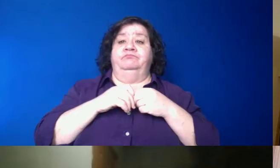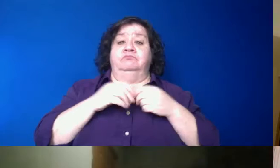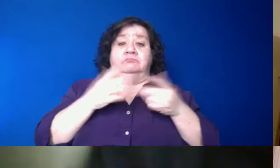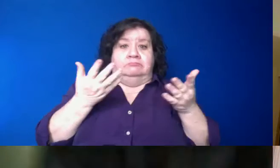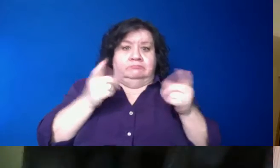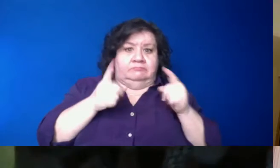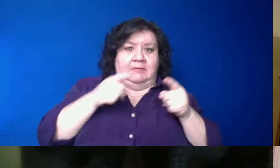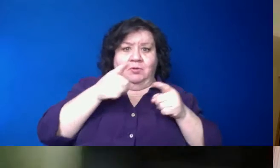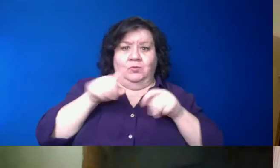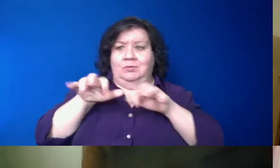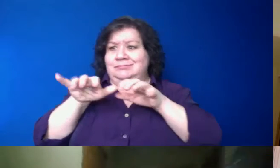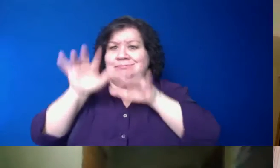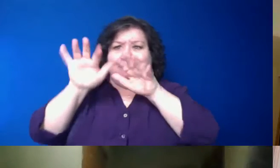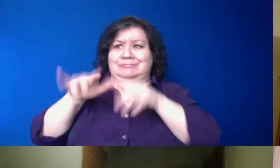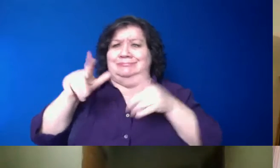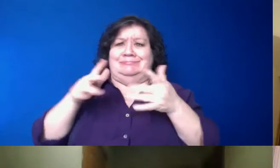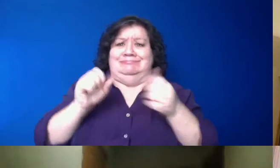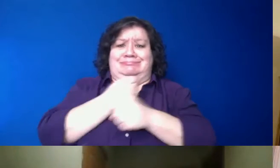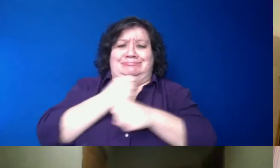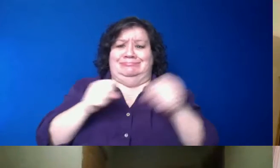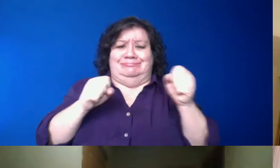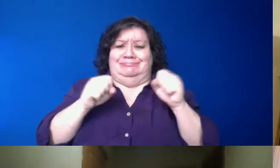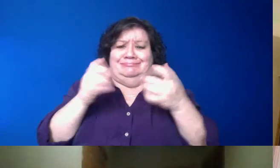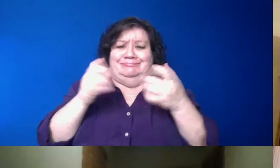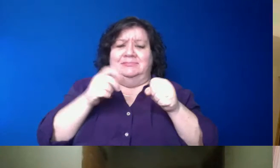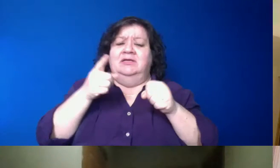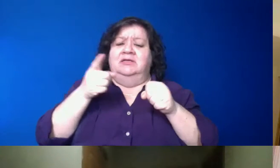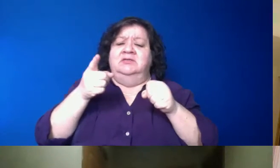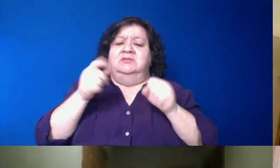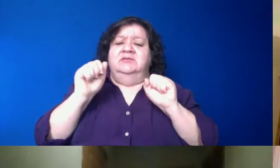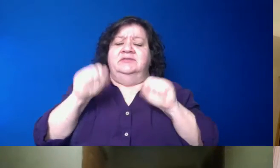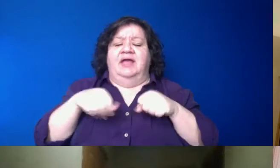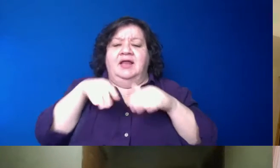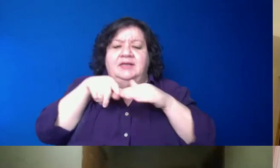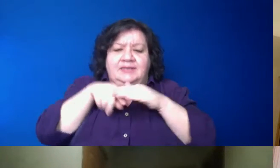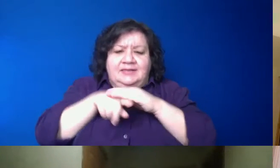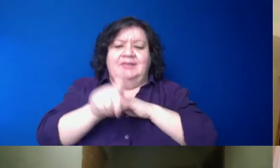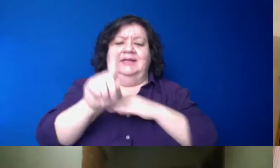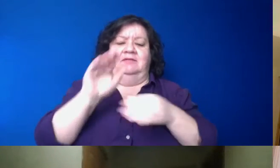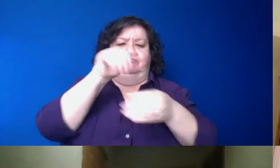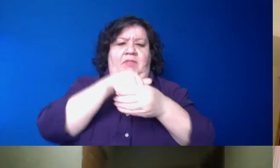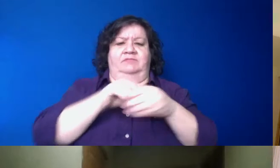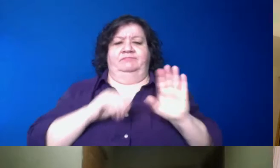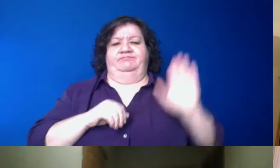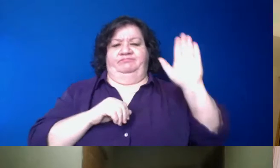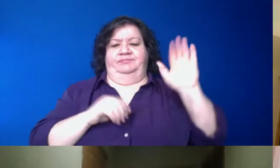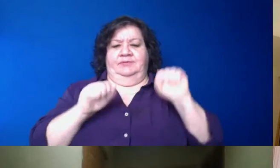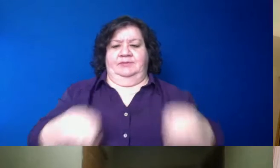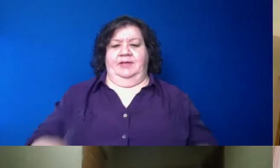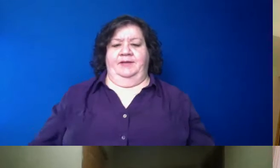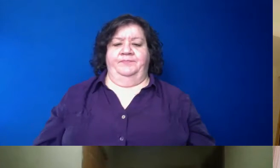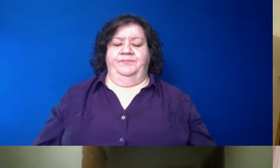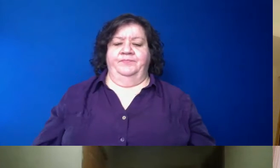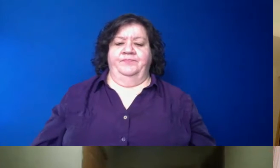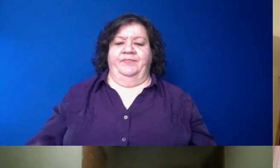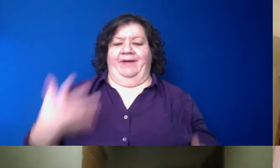the participant and there is a feature in there to raise your hand. So